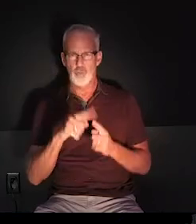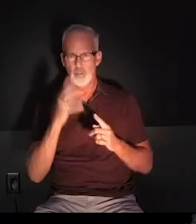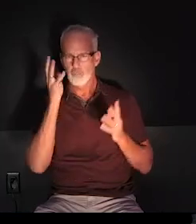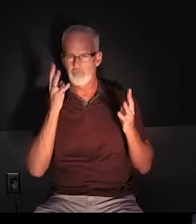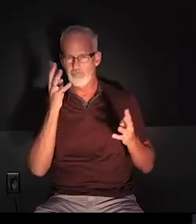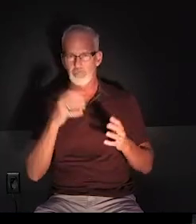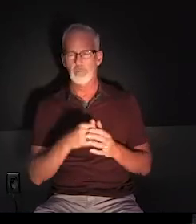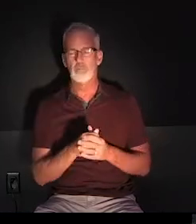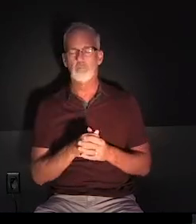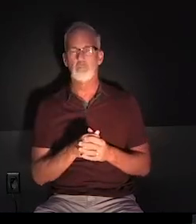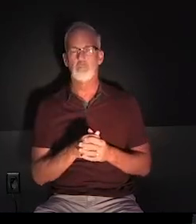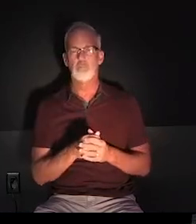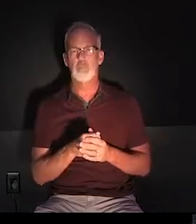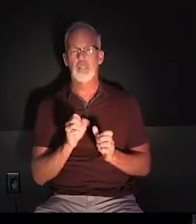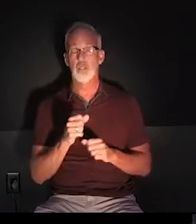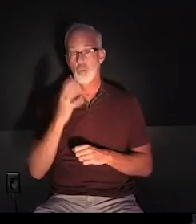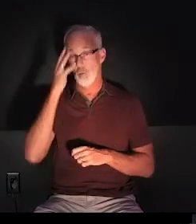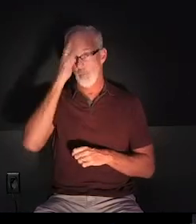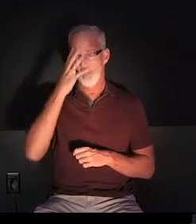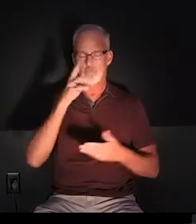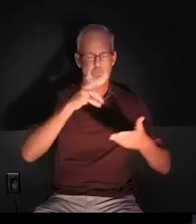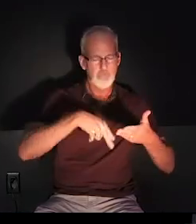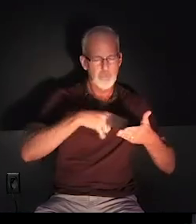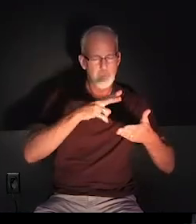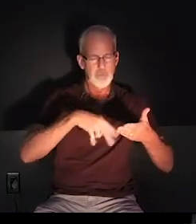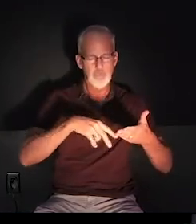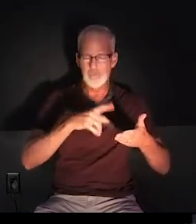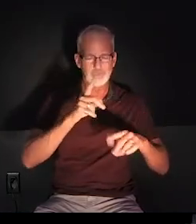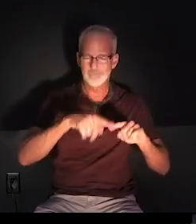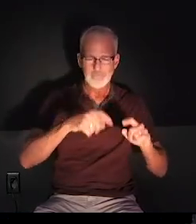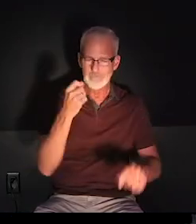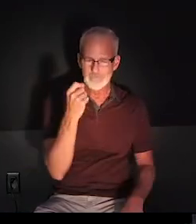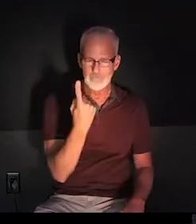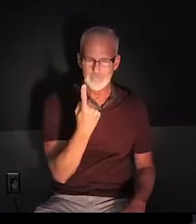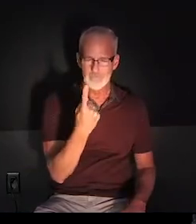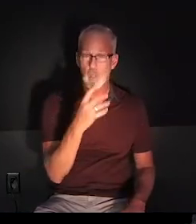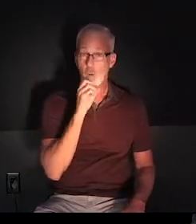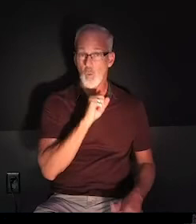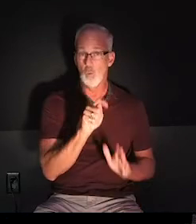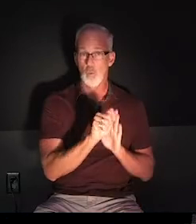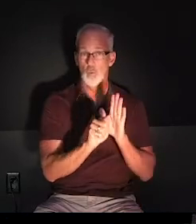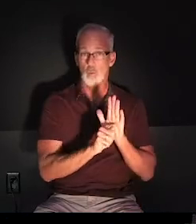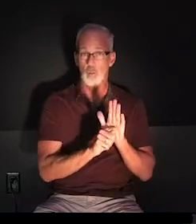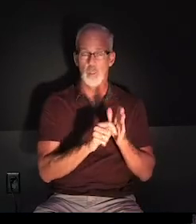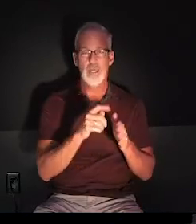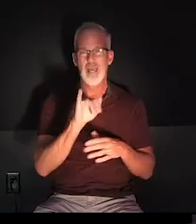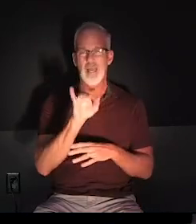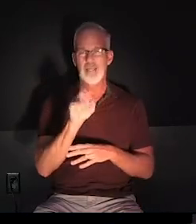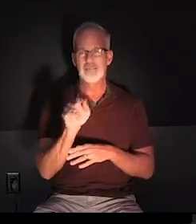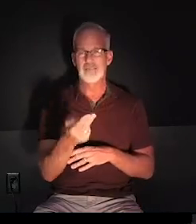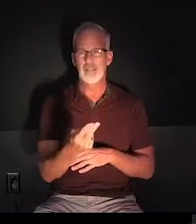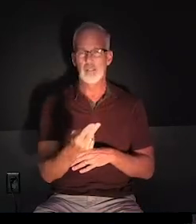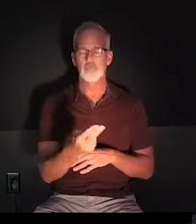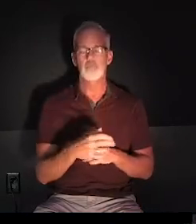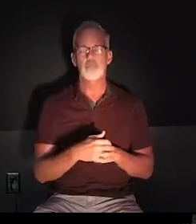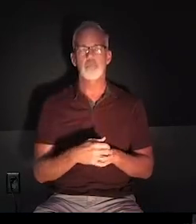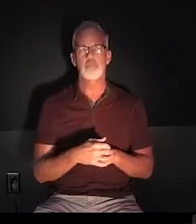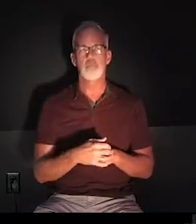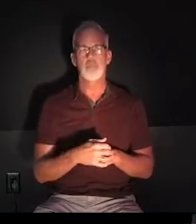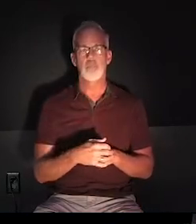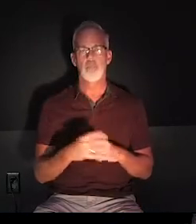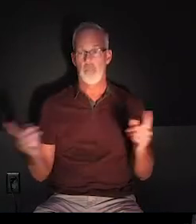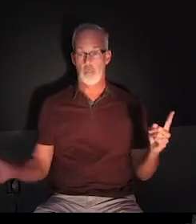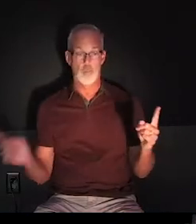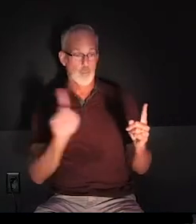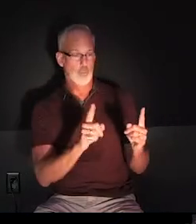Could you imagine as he's reading the scriptures, he's reading the Old Testament, he's reading what's written about Isaiah? He said, do